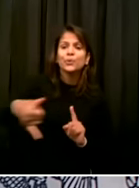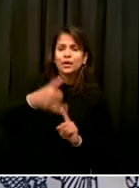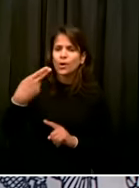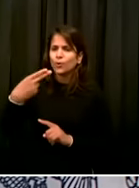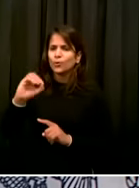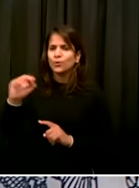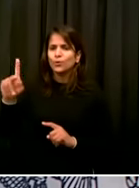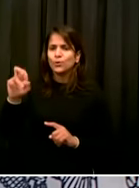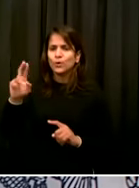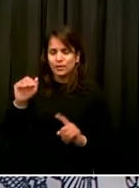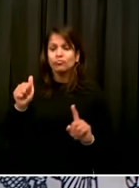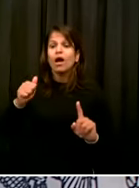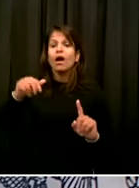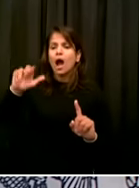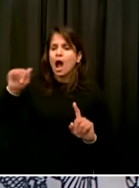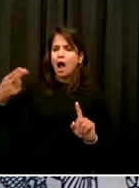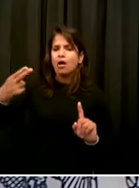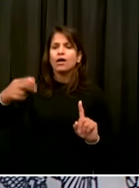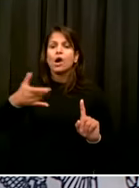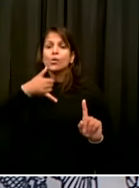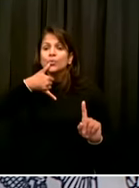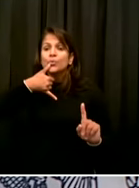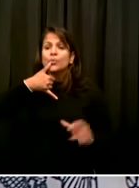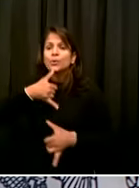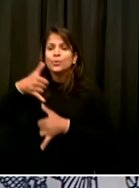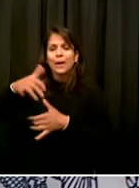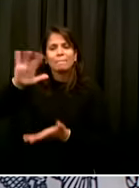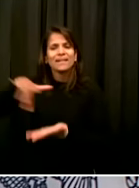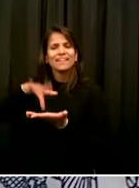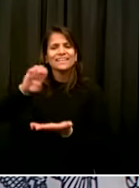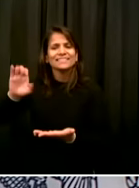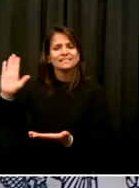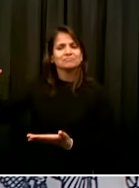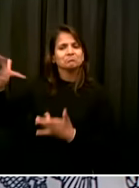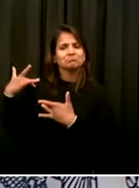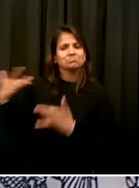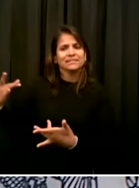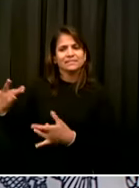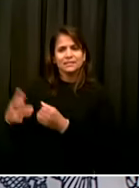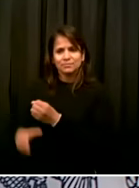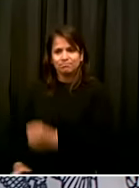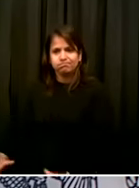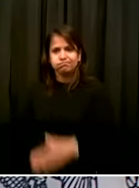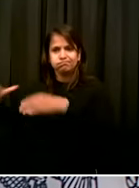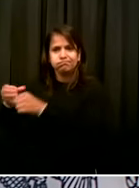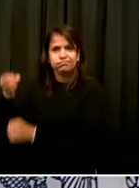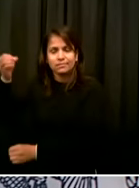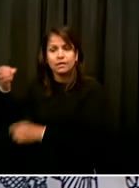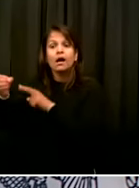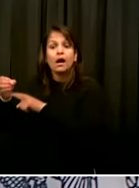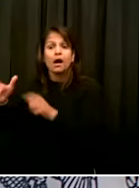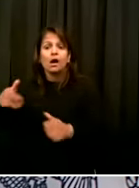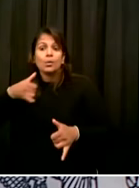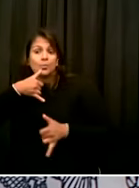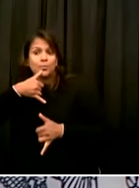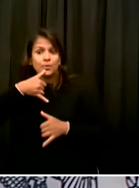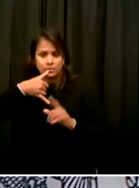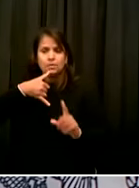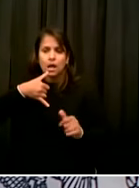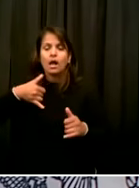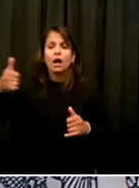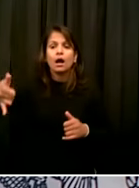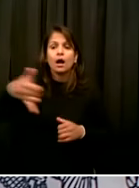being directed? Because I found that a lot of restaurant owners are simply providing these services in the same manner that they did before